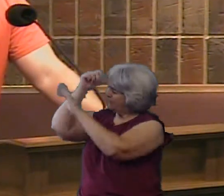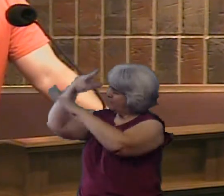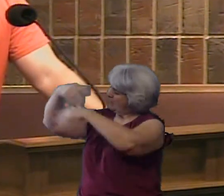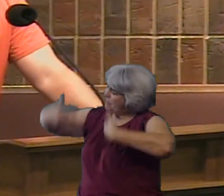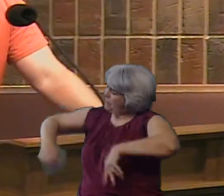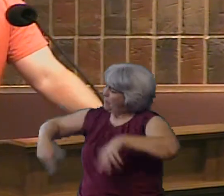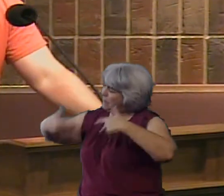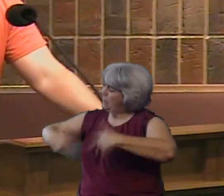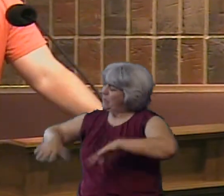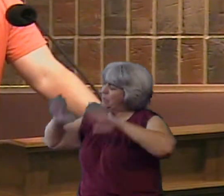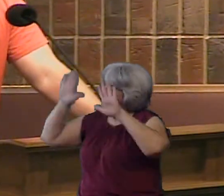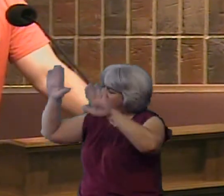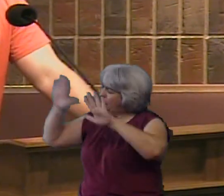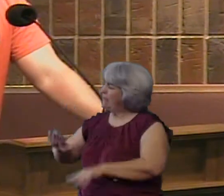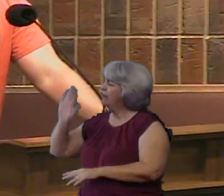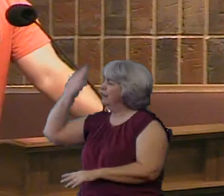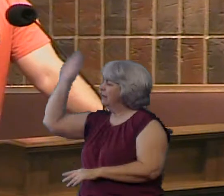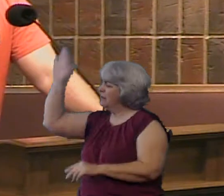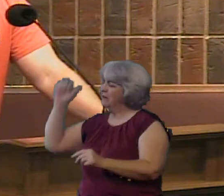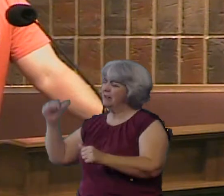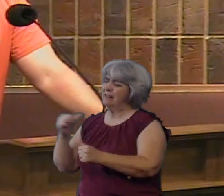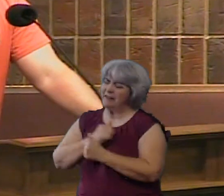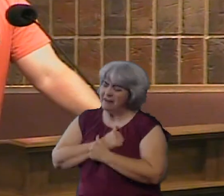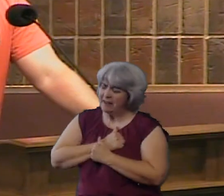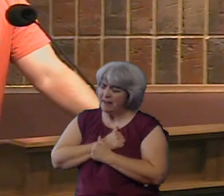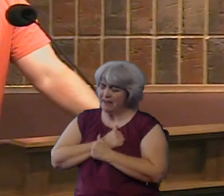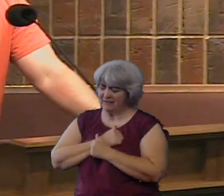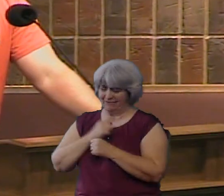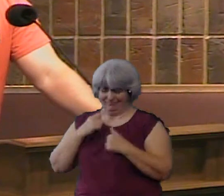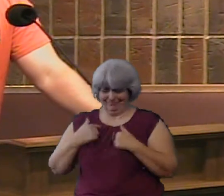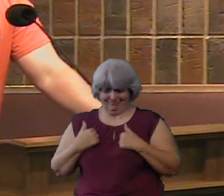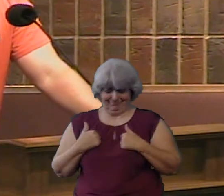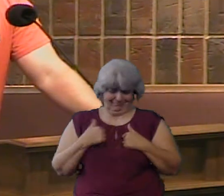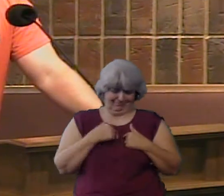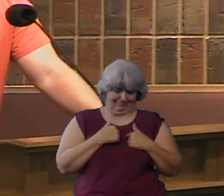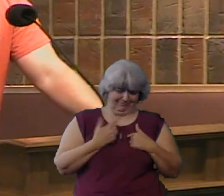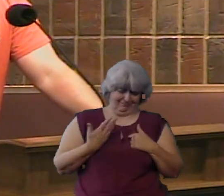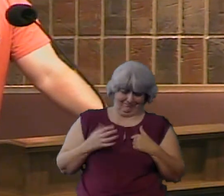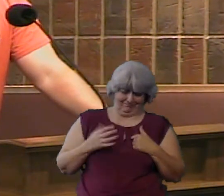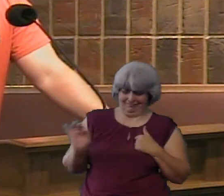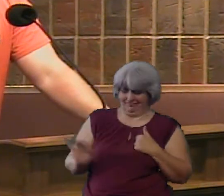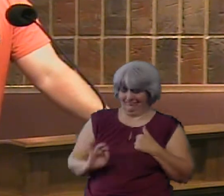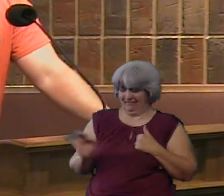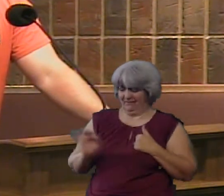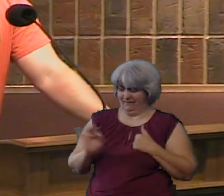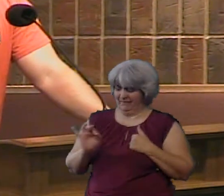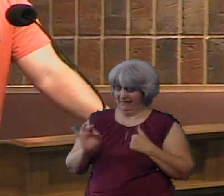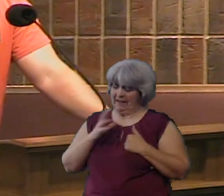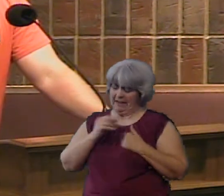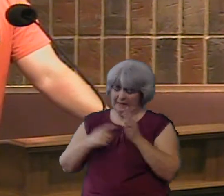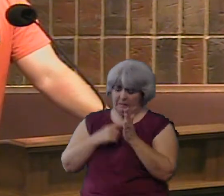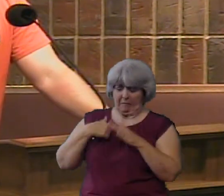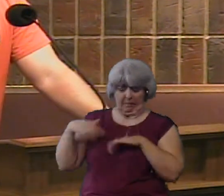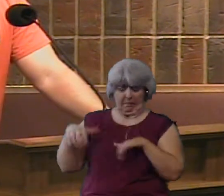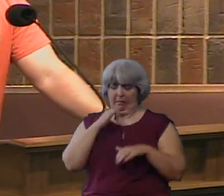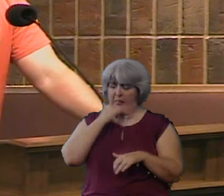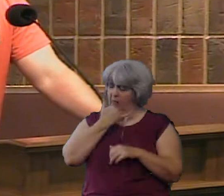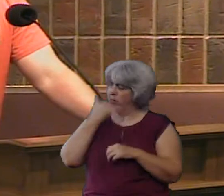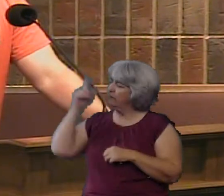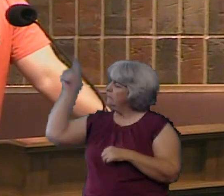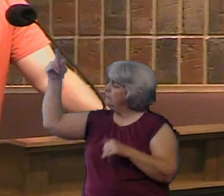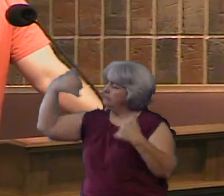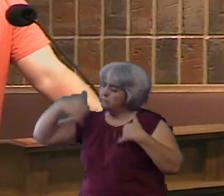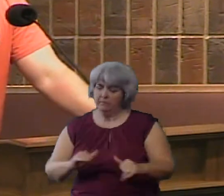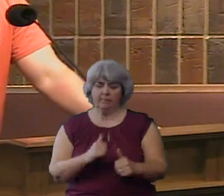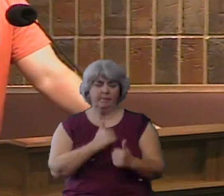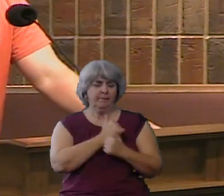thankful for the love that you show us that we're so undeserving of. And even when we're hard to love, God, you love us unconditionally. We're